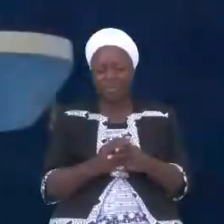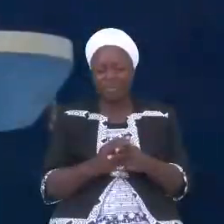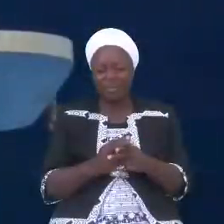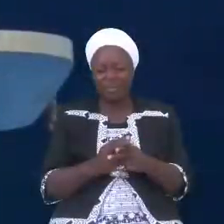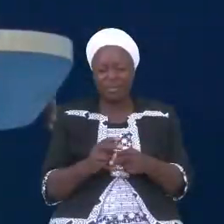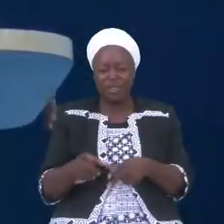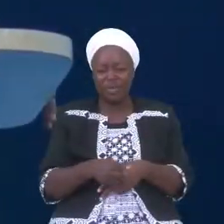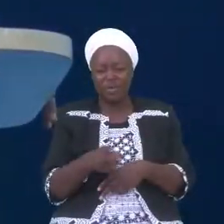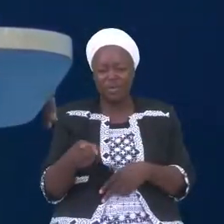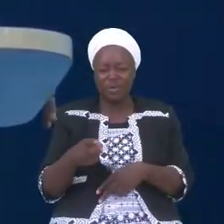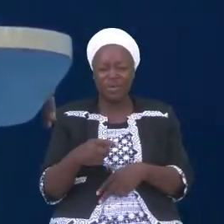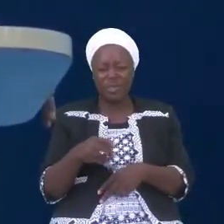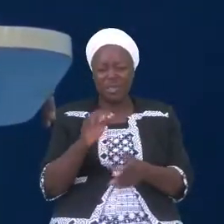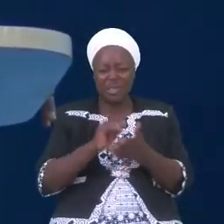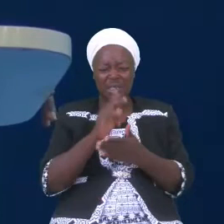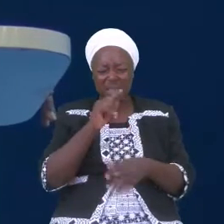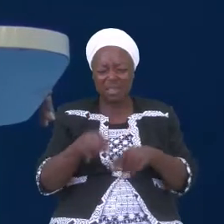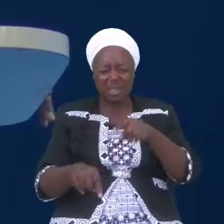Those who are lame,